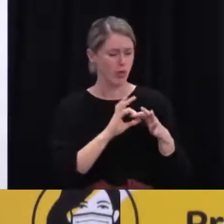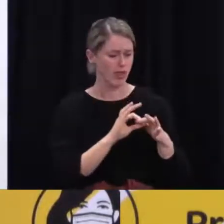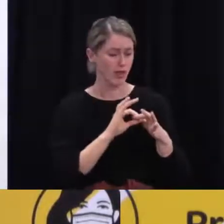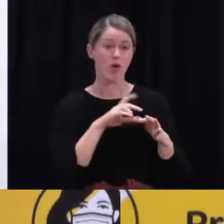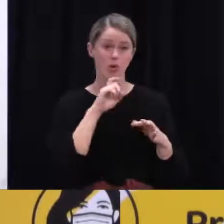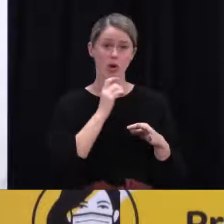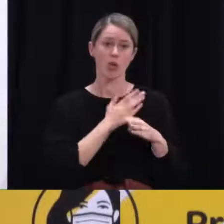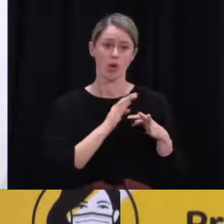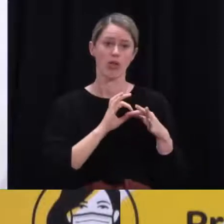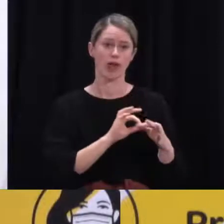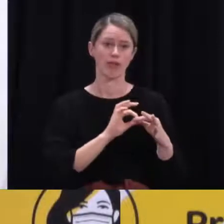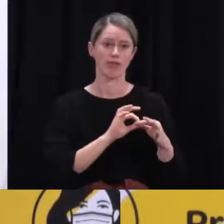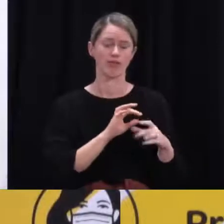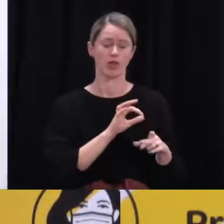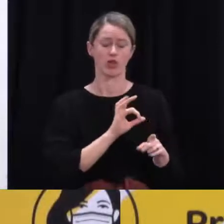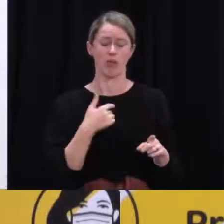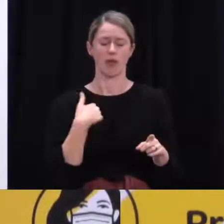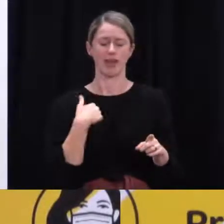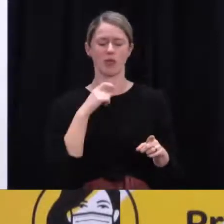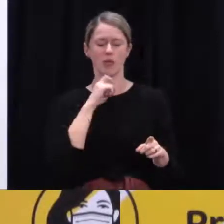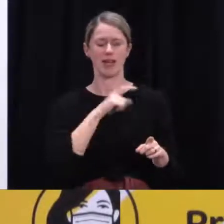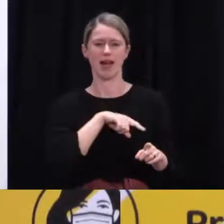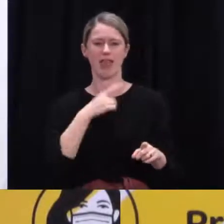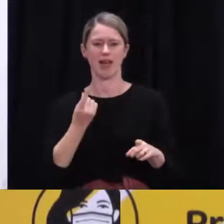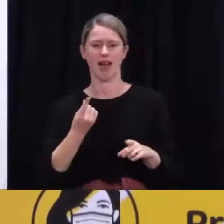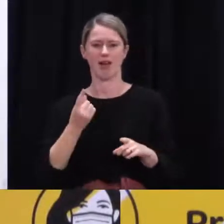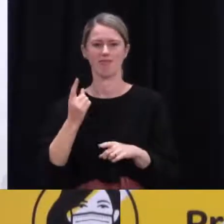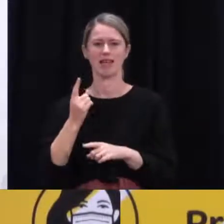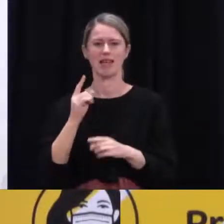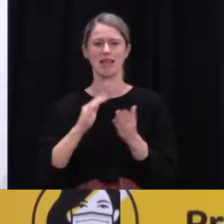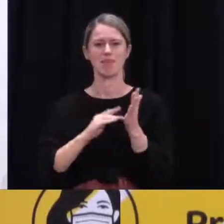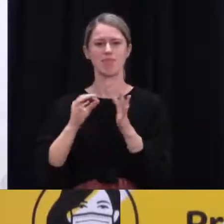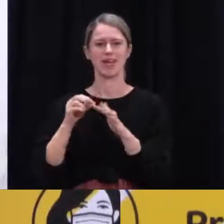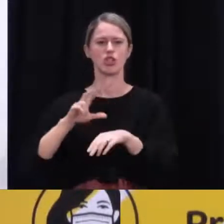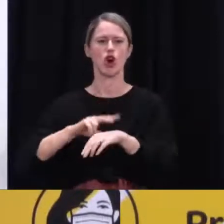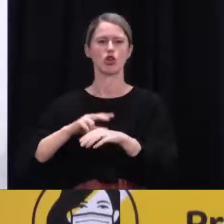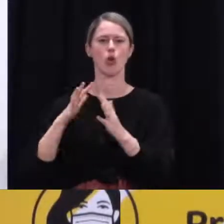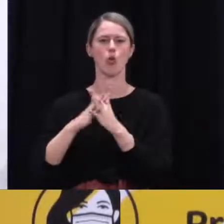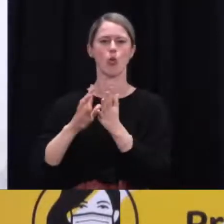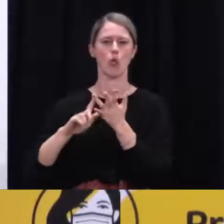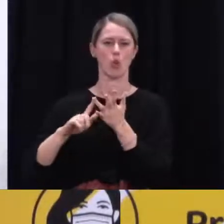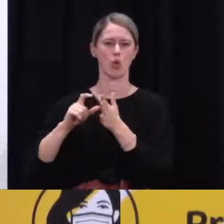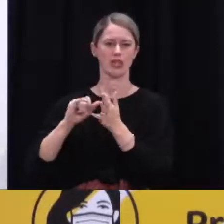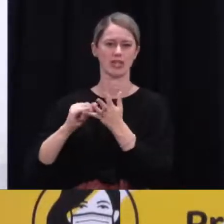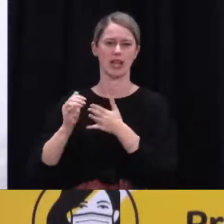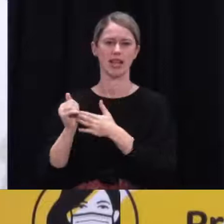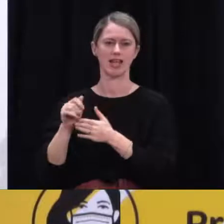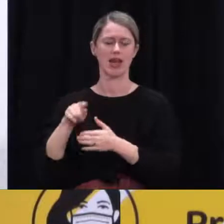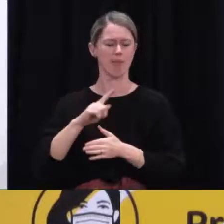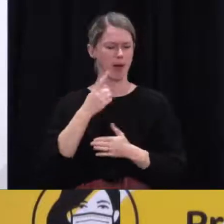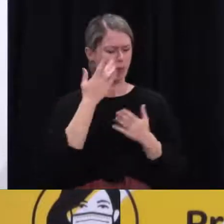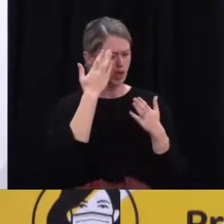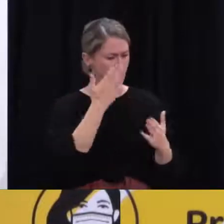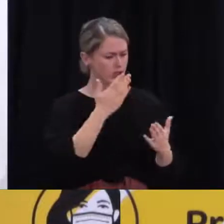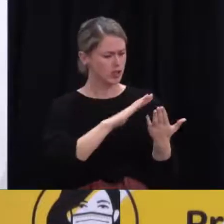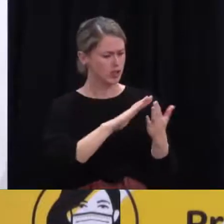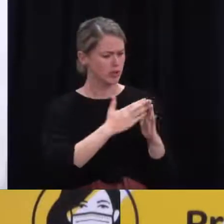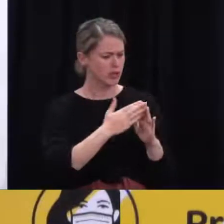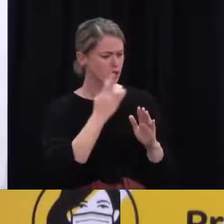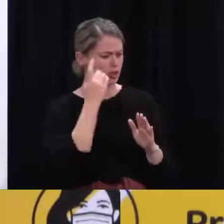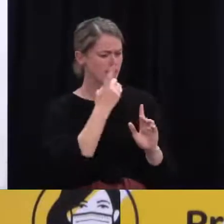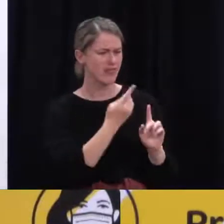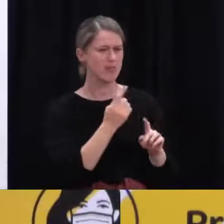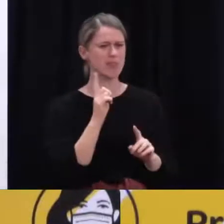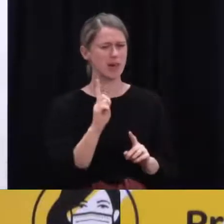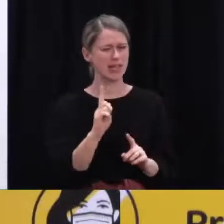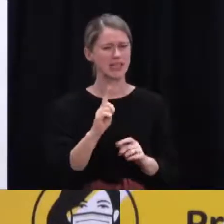with them on that. I'm not leading that work. Dr. Woods is leading that work. But we do acknowledge community concern and feedback, but ultimately we